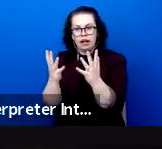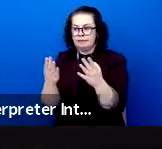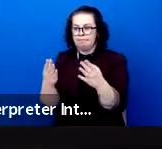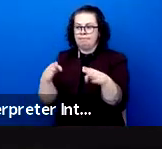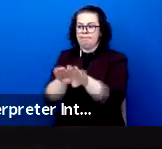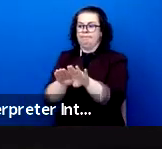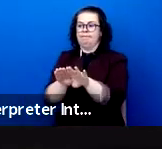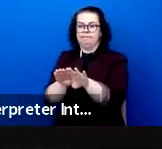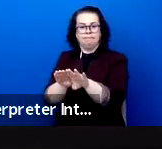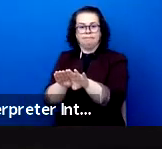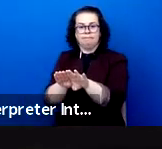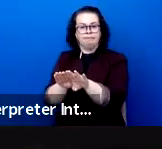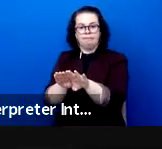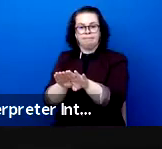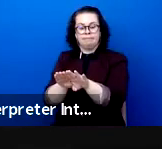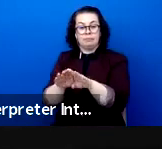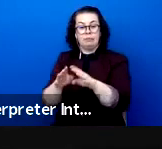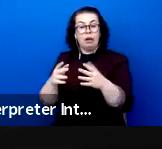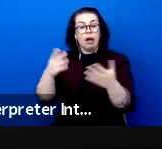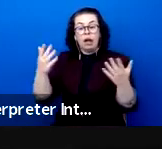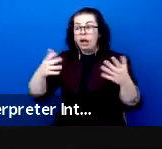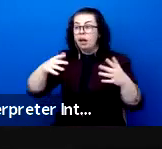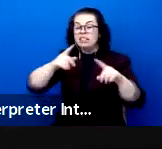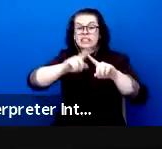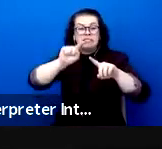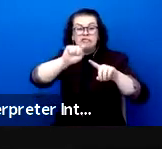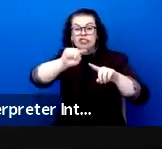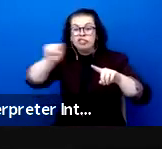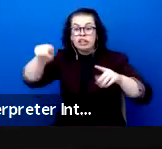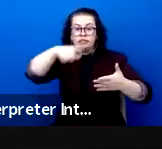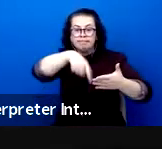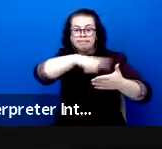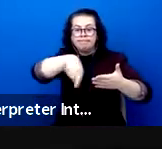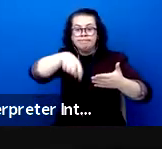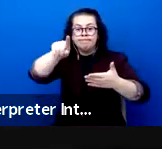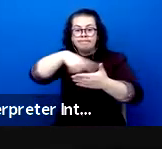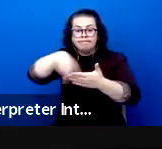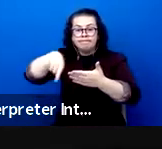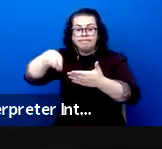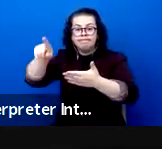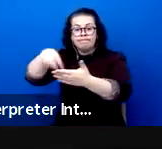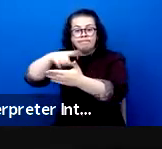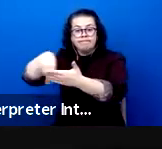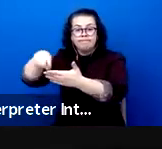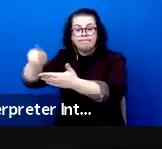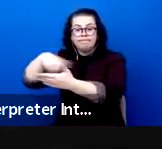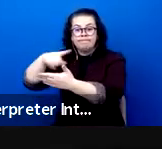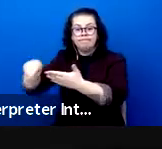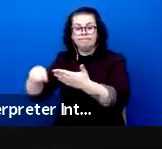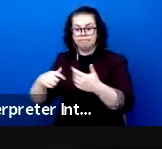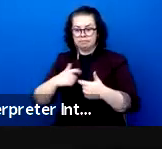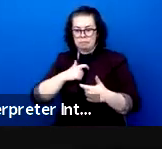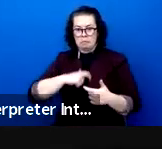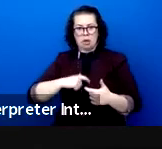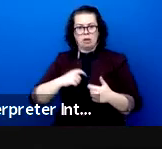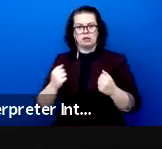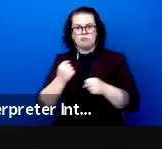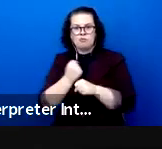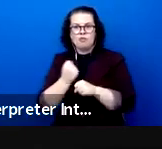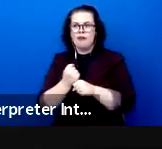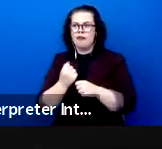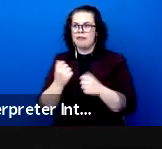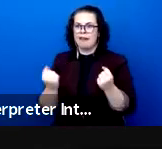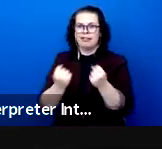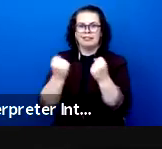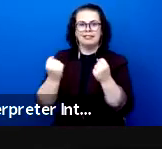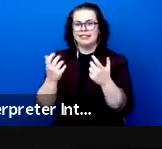are thousands of cancellations. The hope of restart of activities is chased away by the fear of